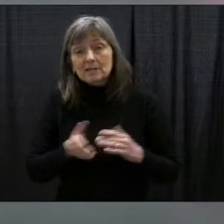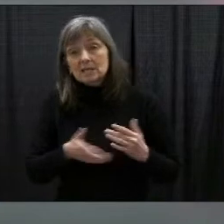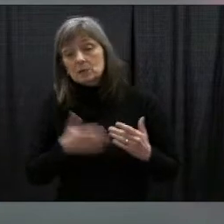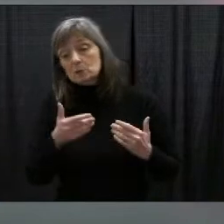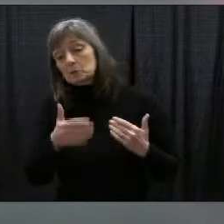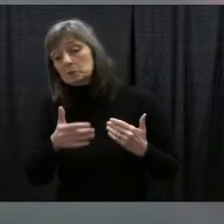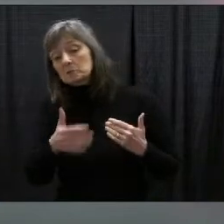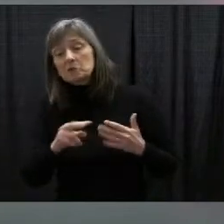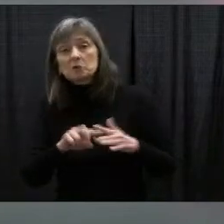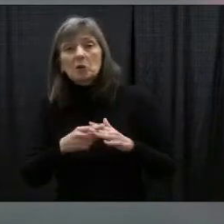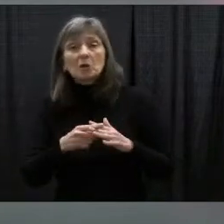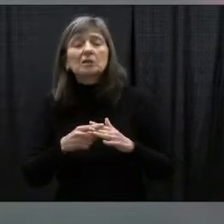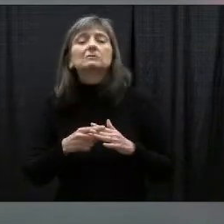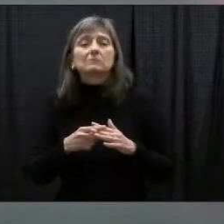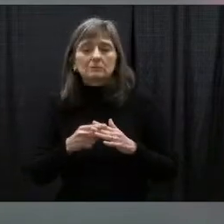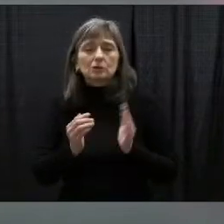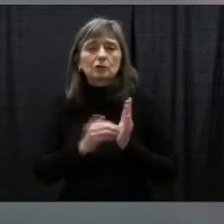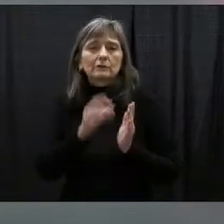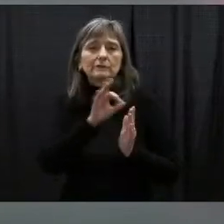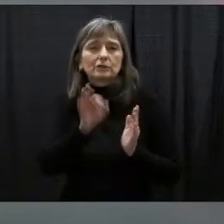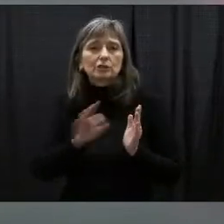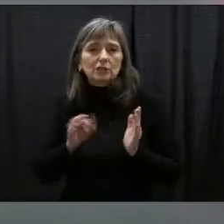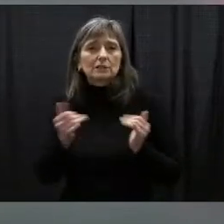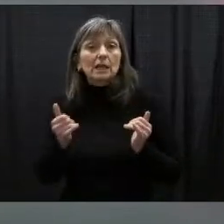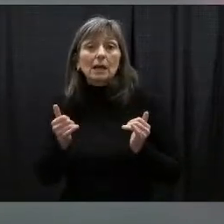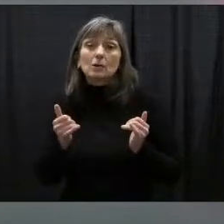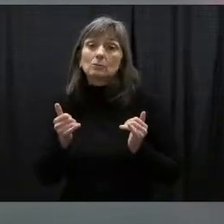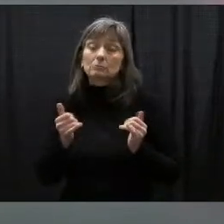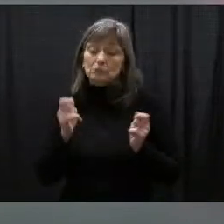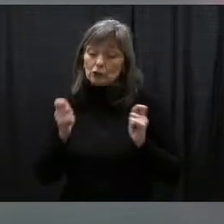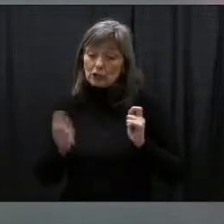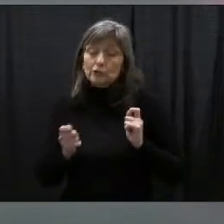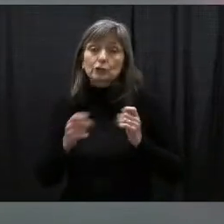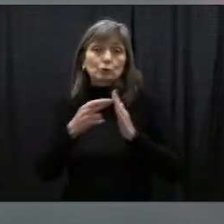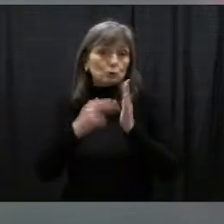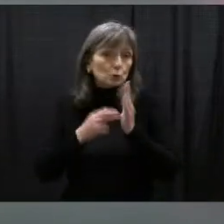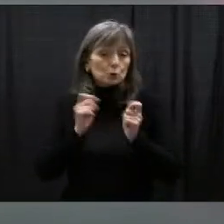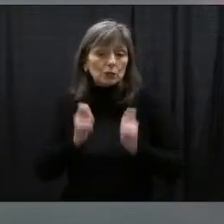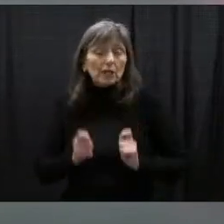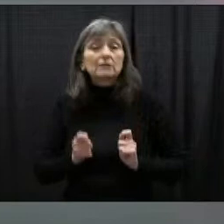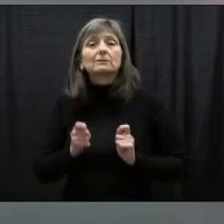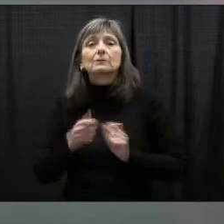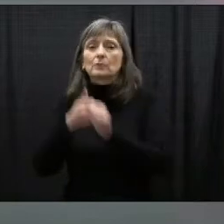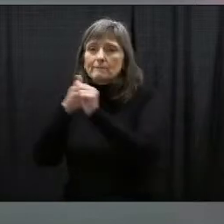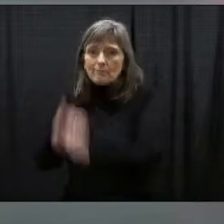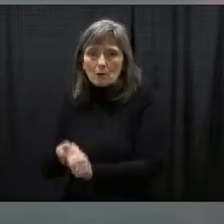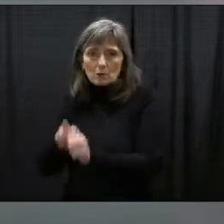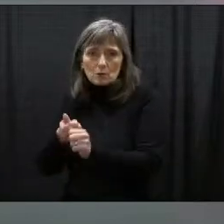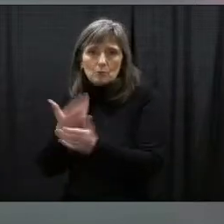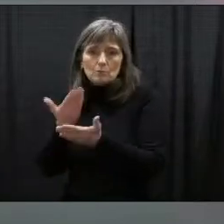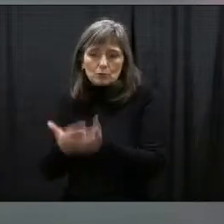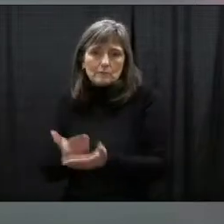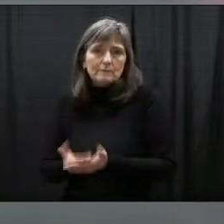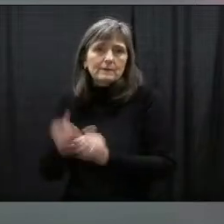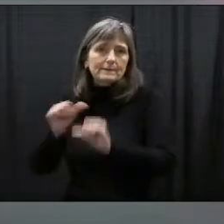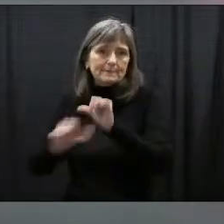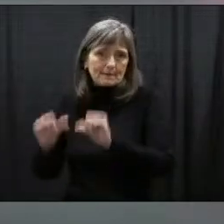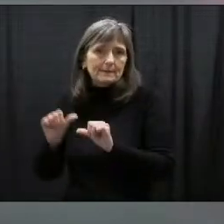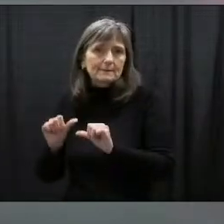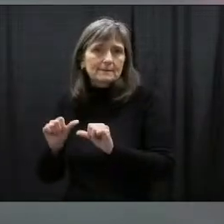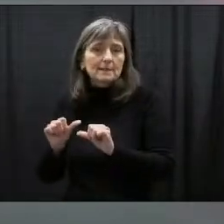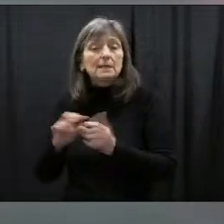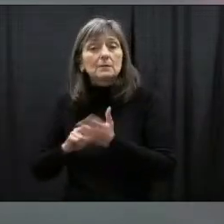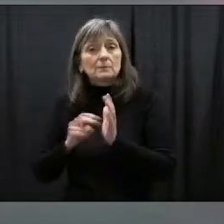has outlined a whole series of changes based on science and in response to science that will help us get